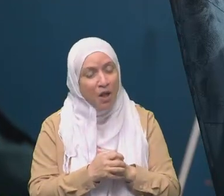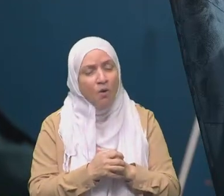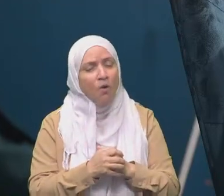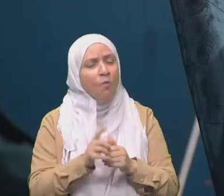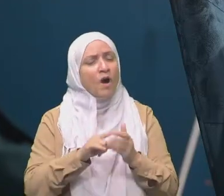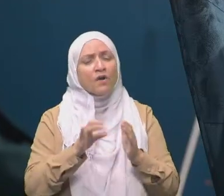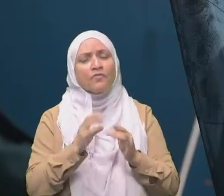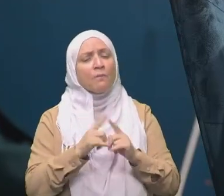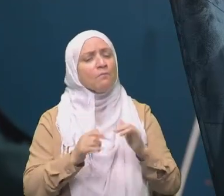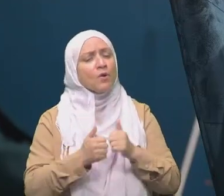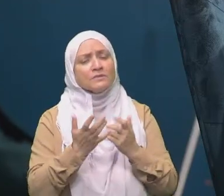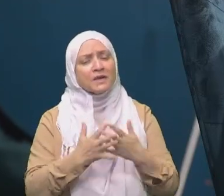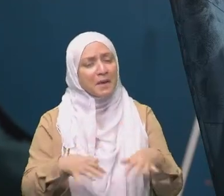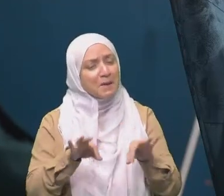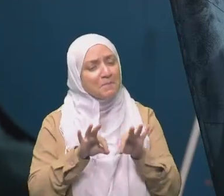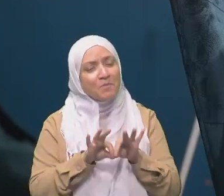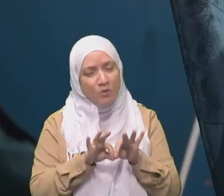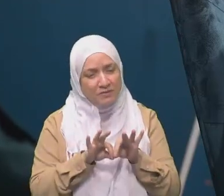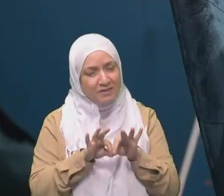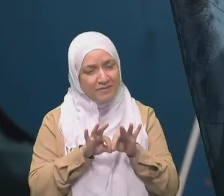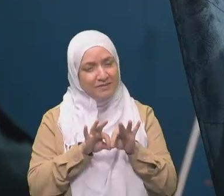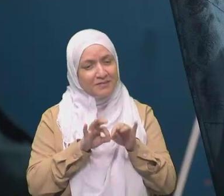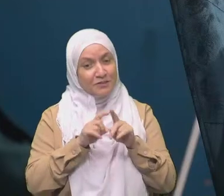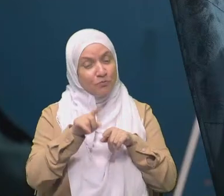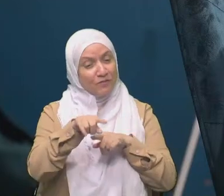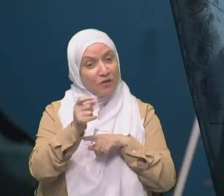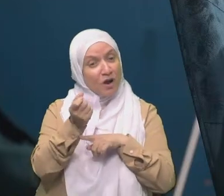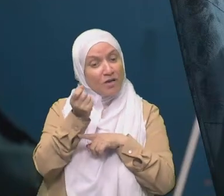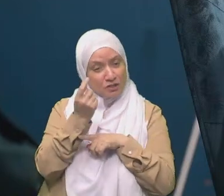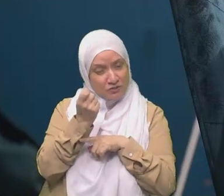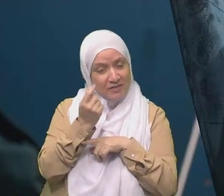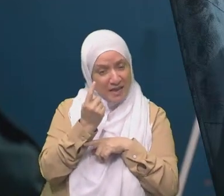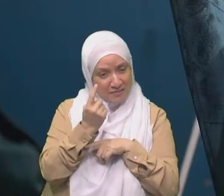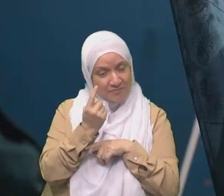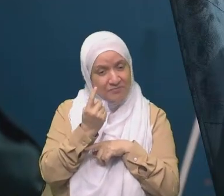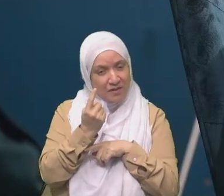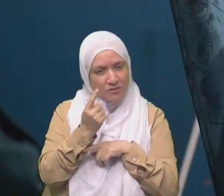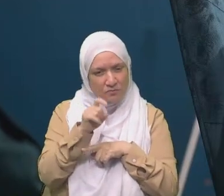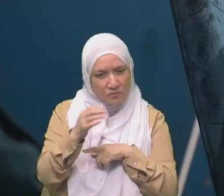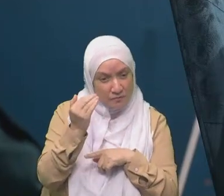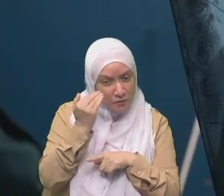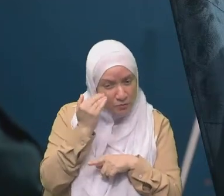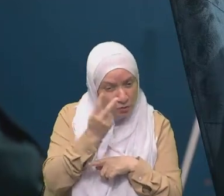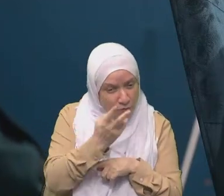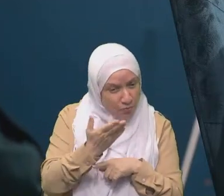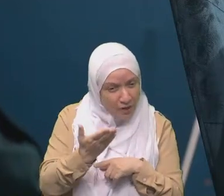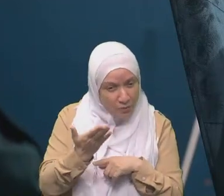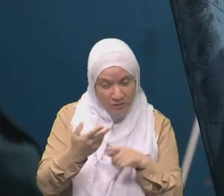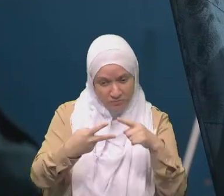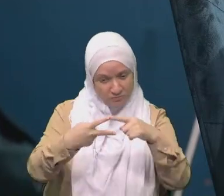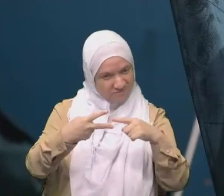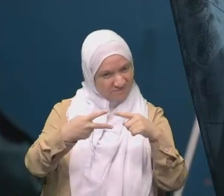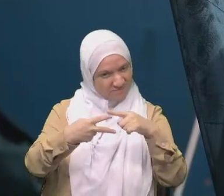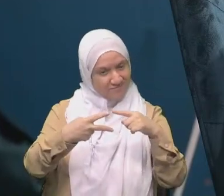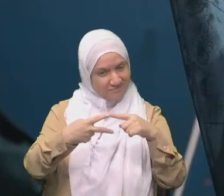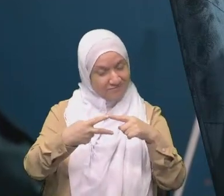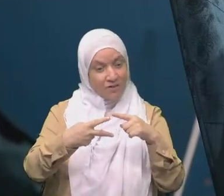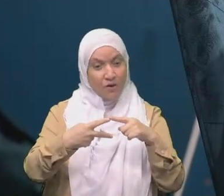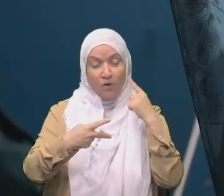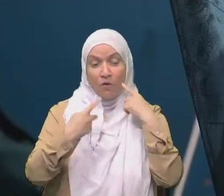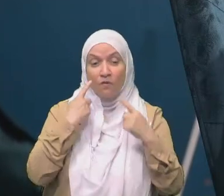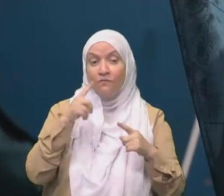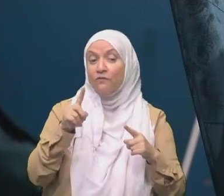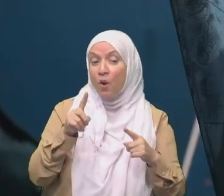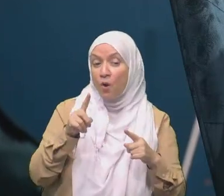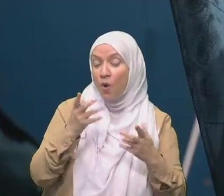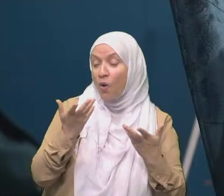understand and brings you happiness. But you have to observe two things. The first thing he says, in order for this qadr to affect the qadr of